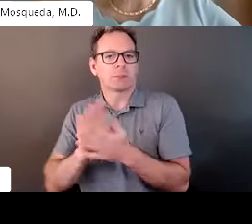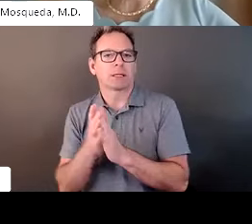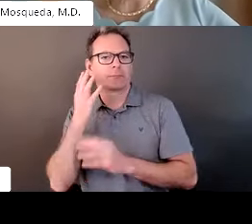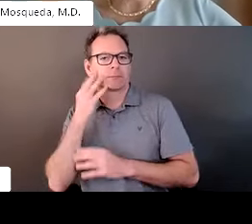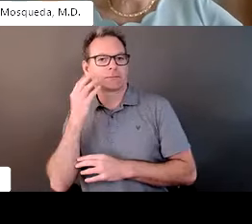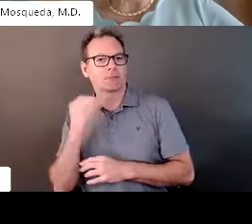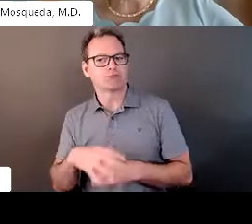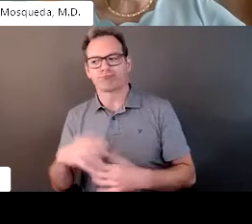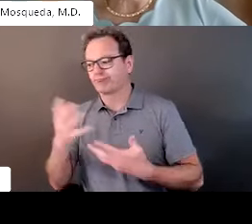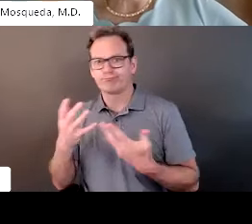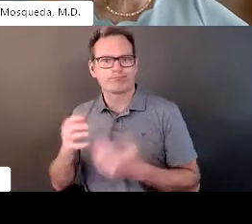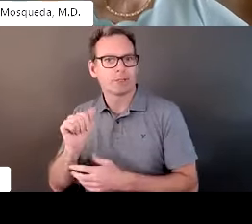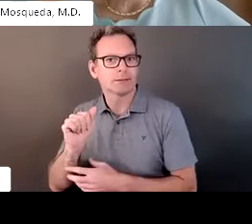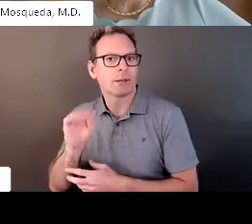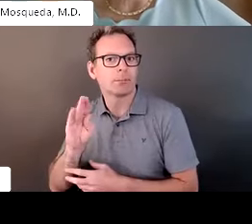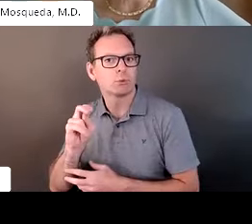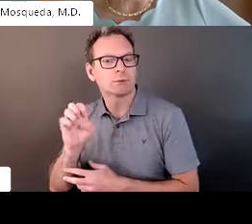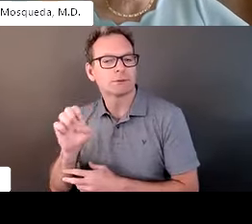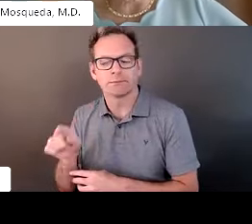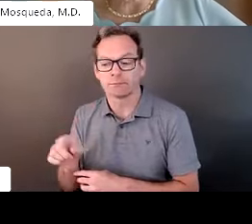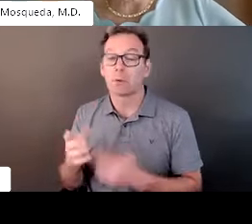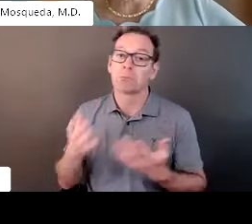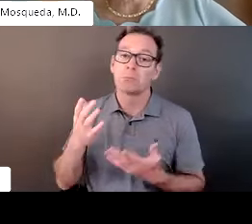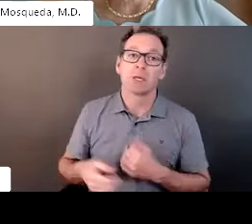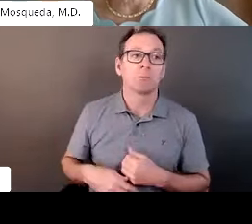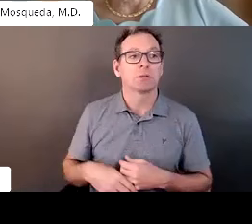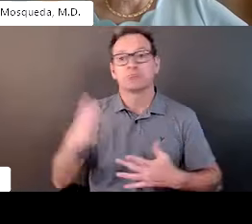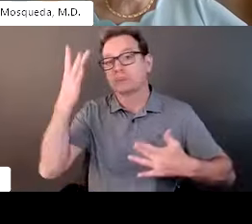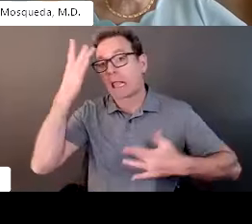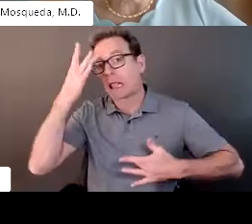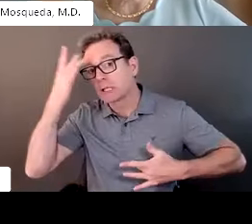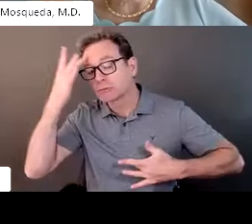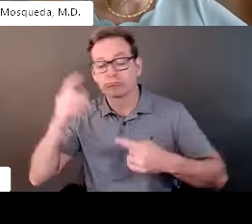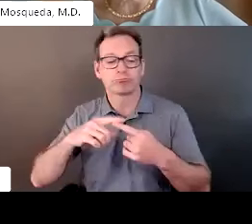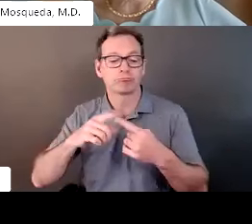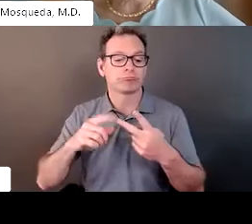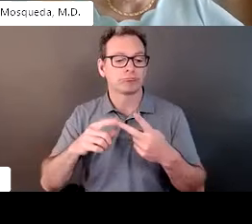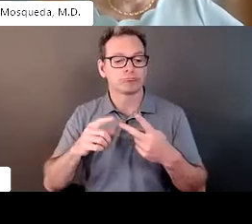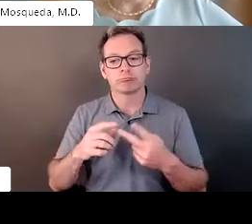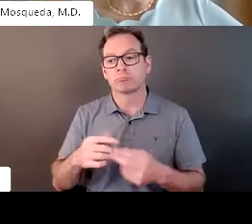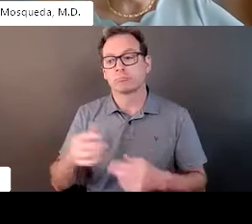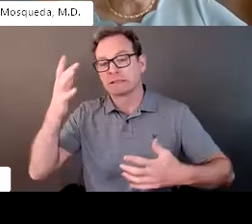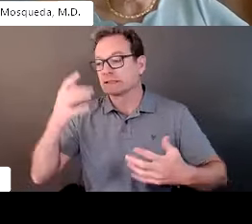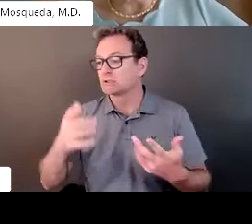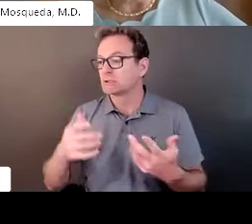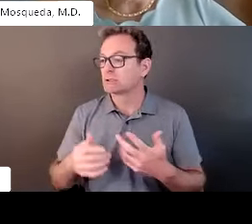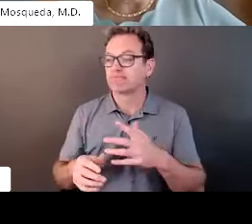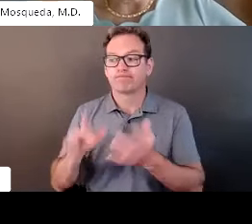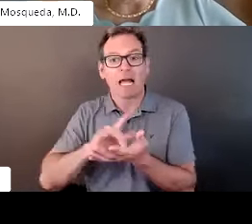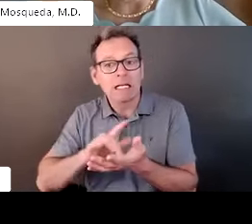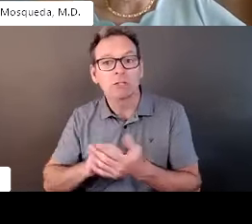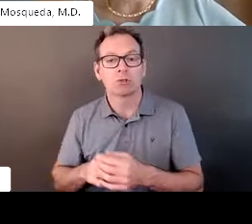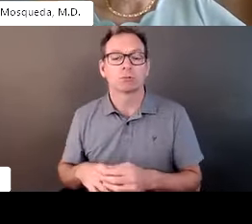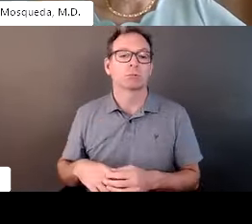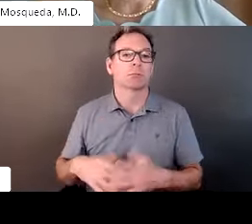chronic illnesses, medications that may confuse the picture, depression, dementia, and the quantity and quality